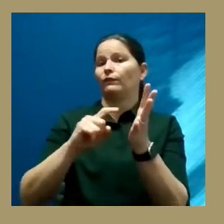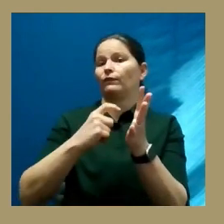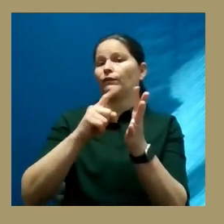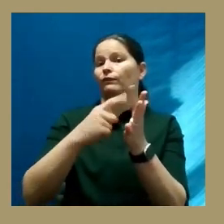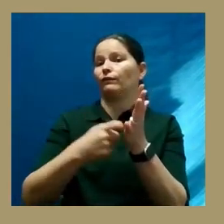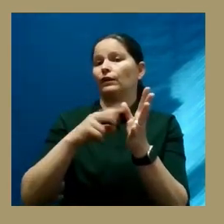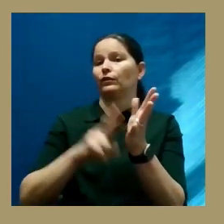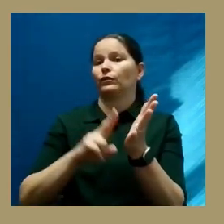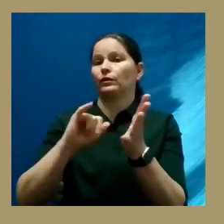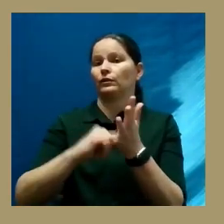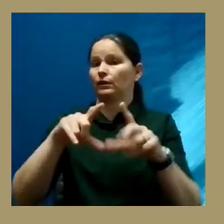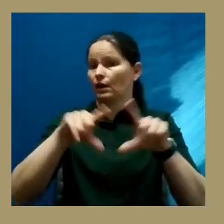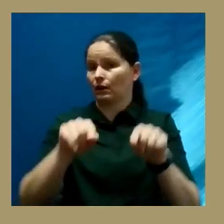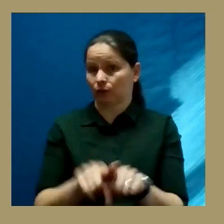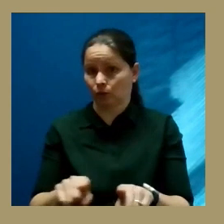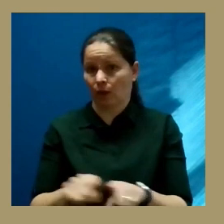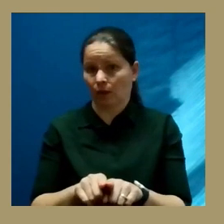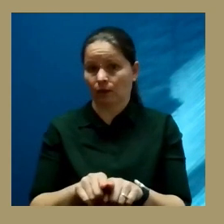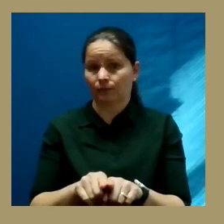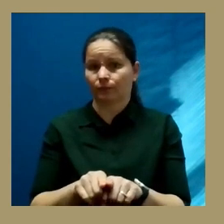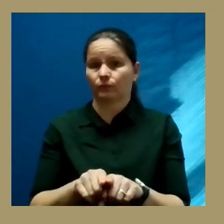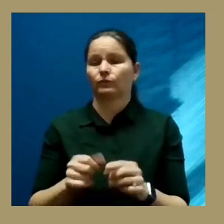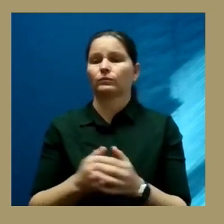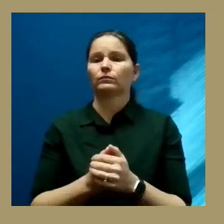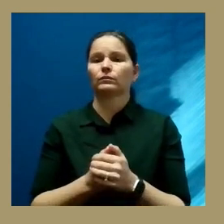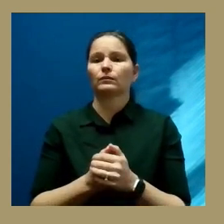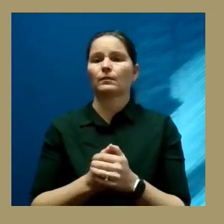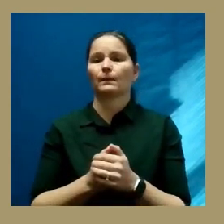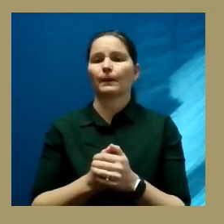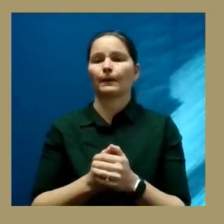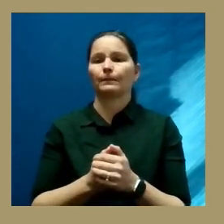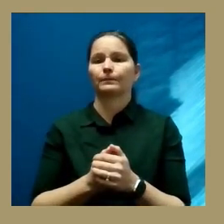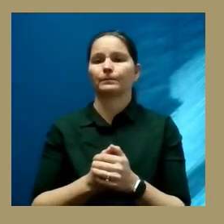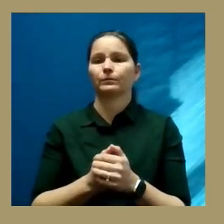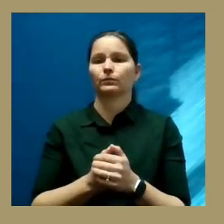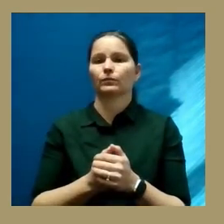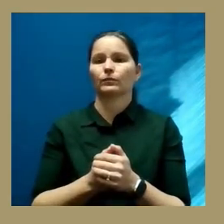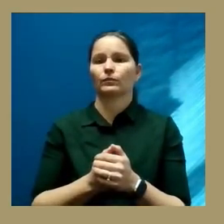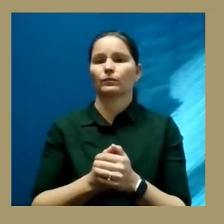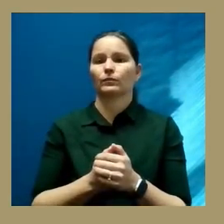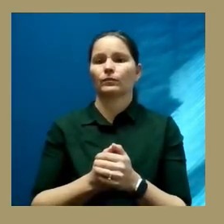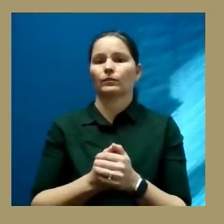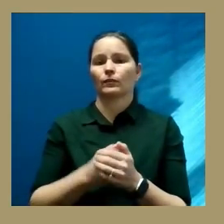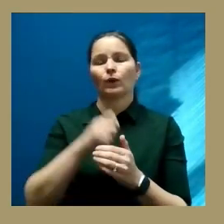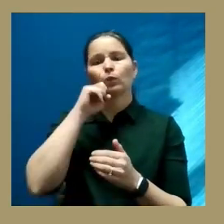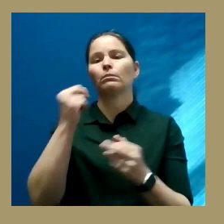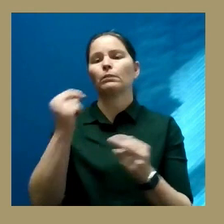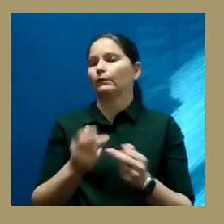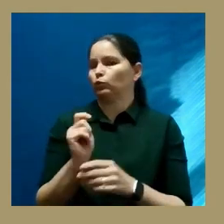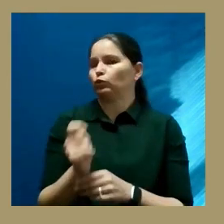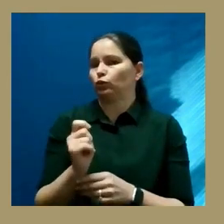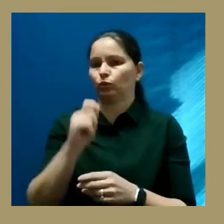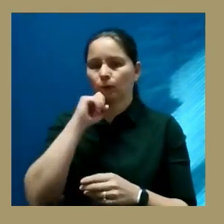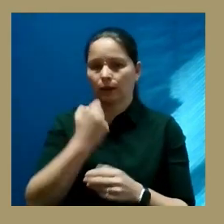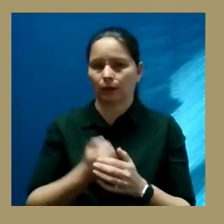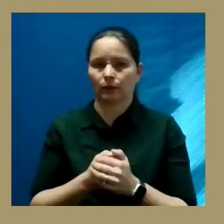driver license we are trialing within Ballarat that will be available in the coming weeks as part of a pilot. So the